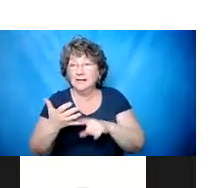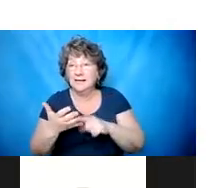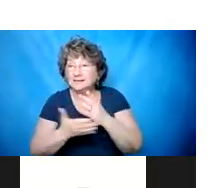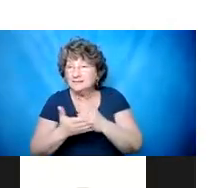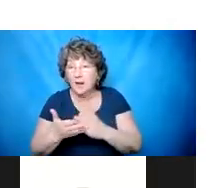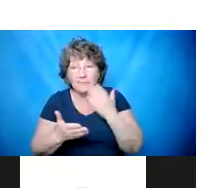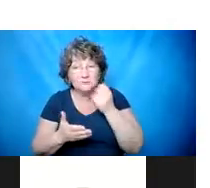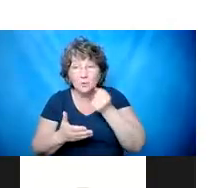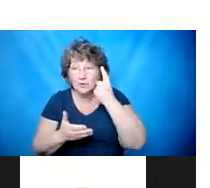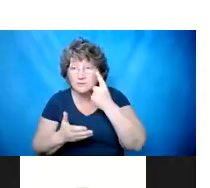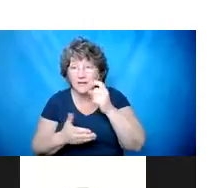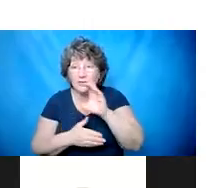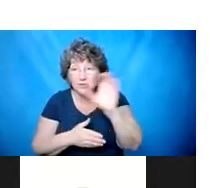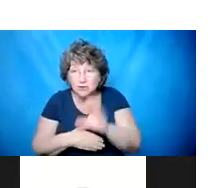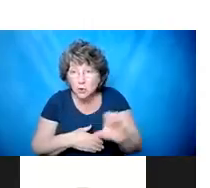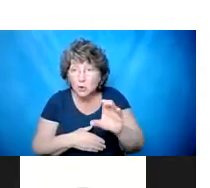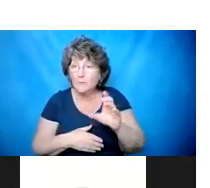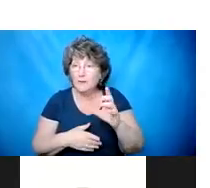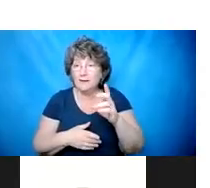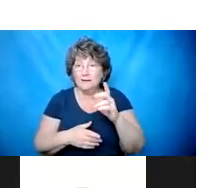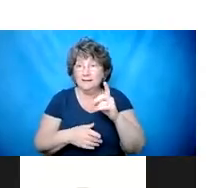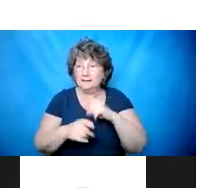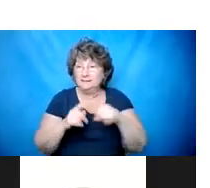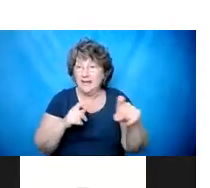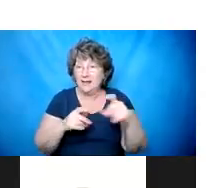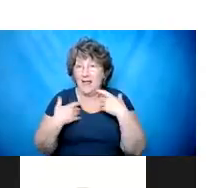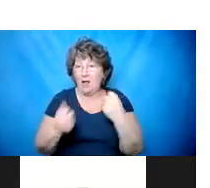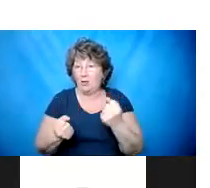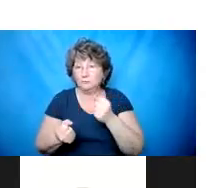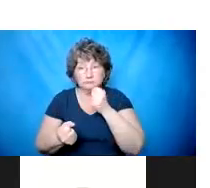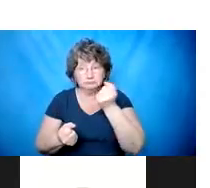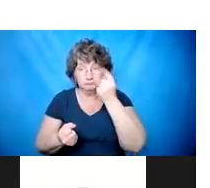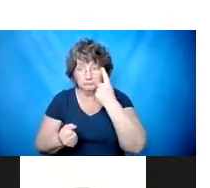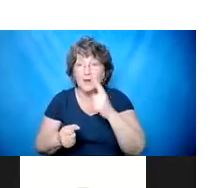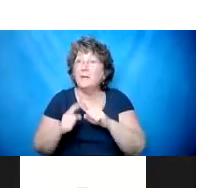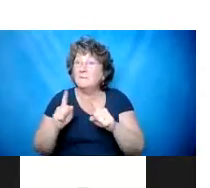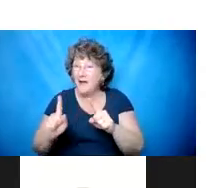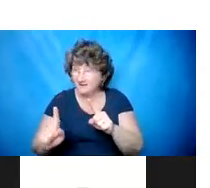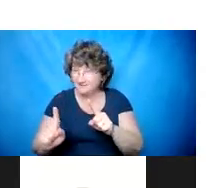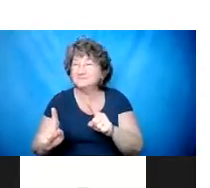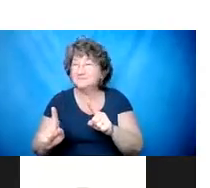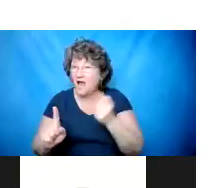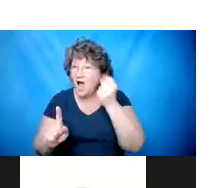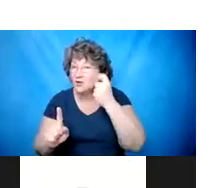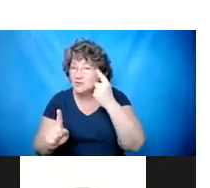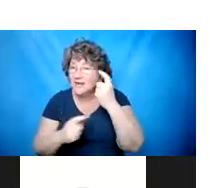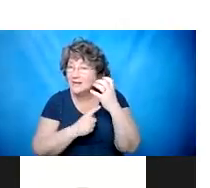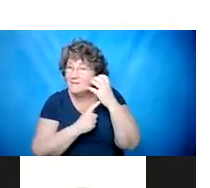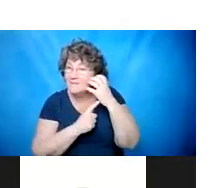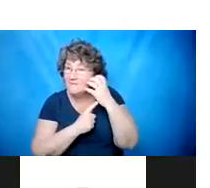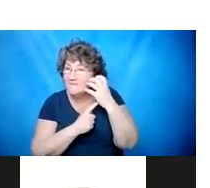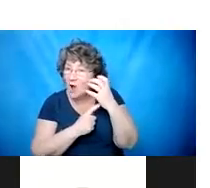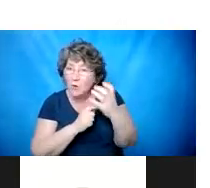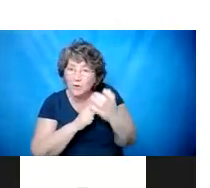do understand less complicated applications like smartphones. They are more visual than they are at reading or following